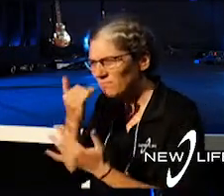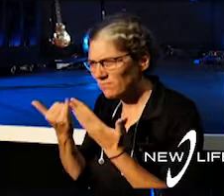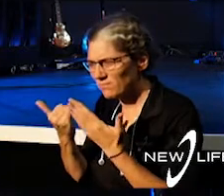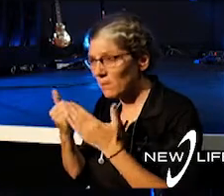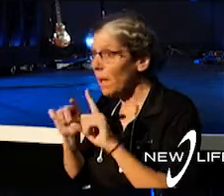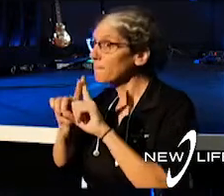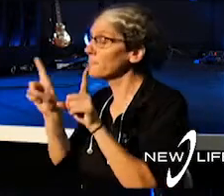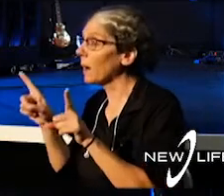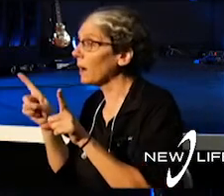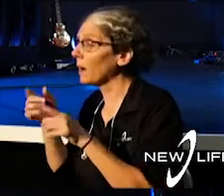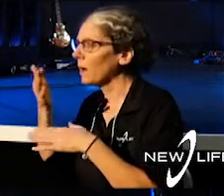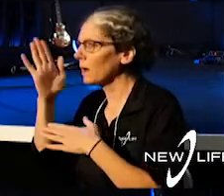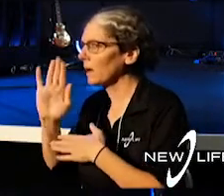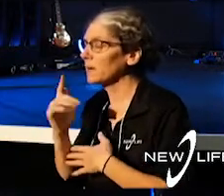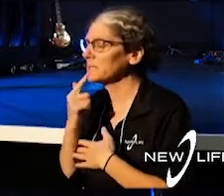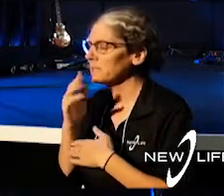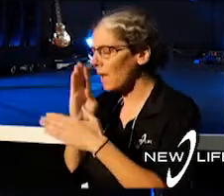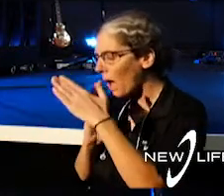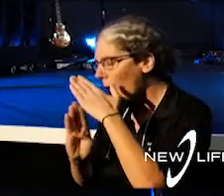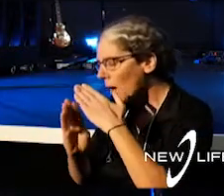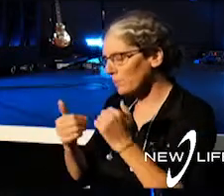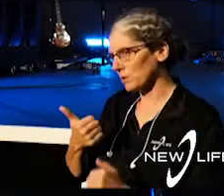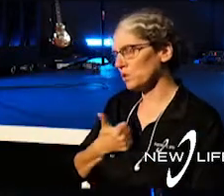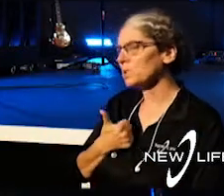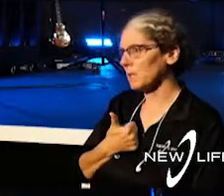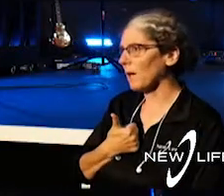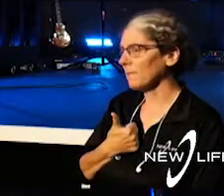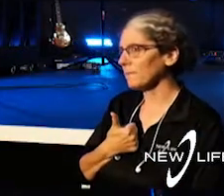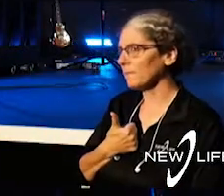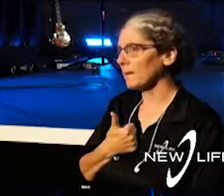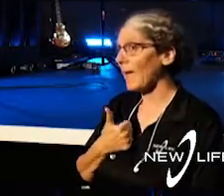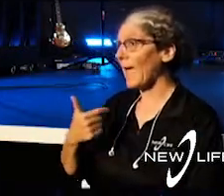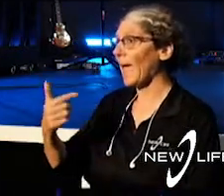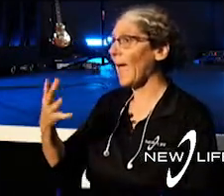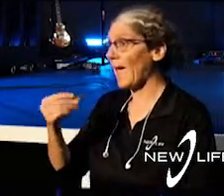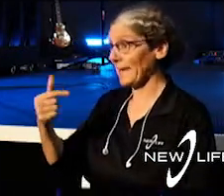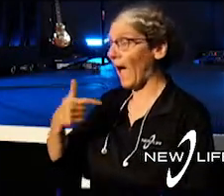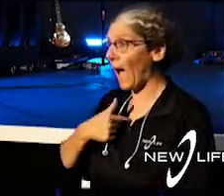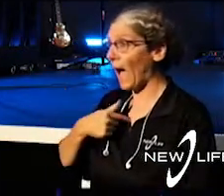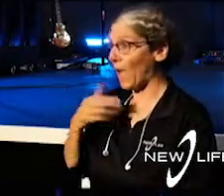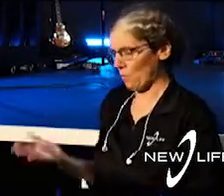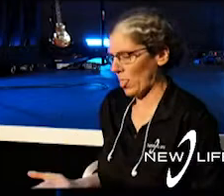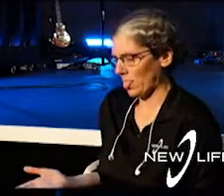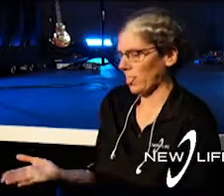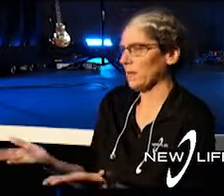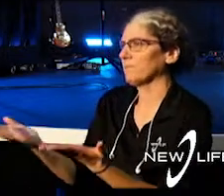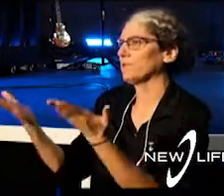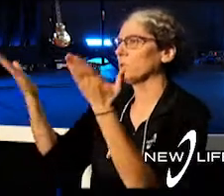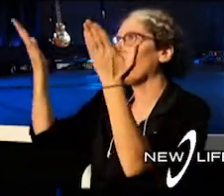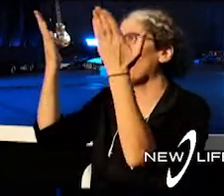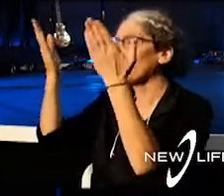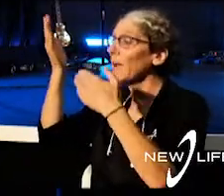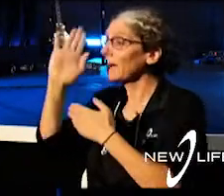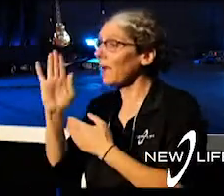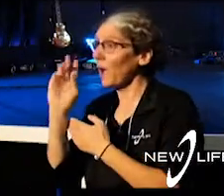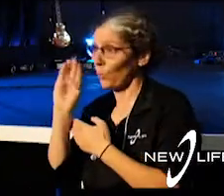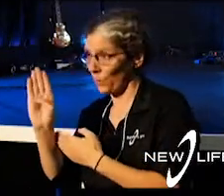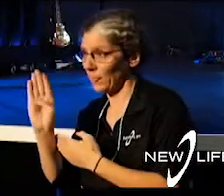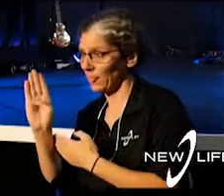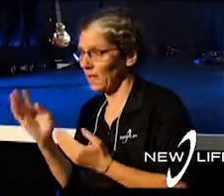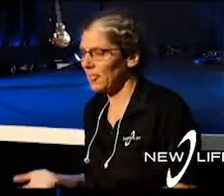and I will lift you up. When the world says, pick yourself up, When the world says, get better, do better, be